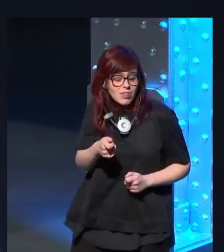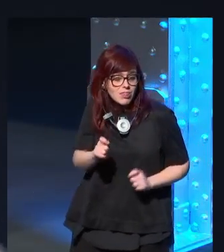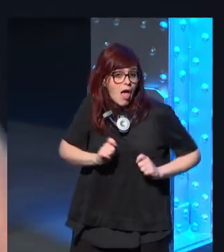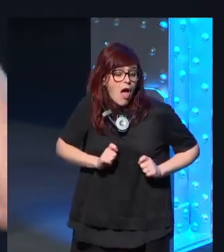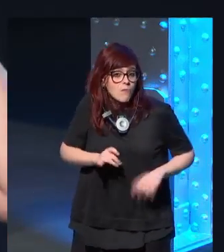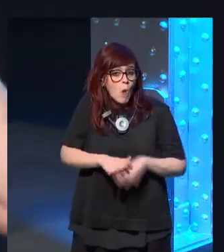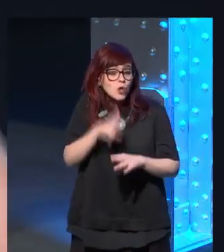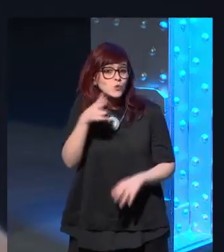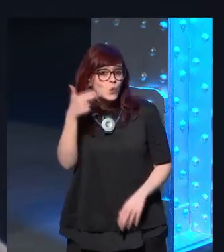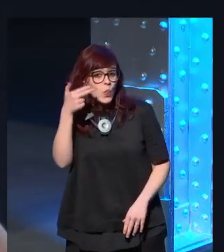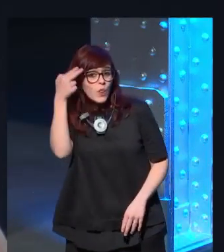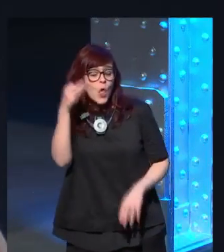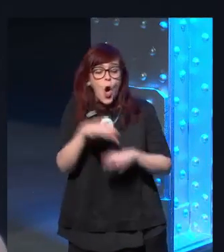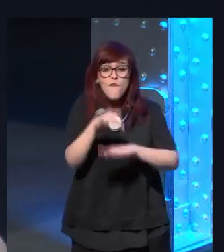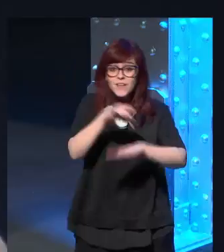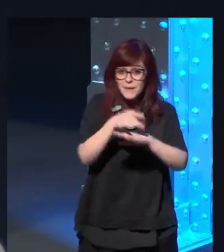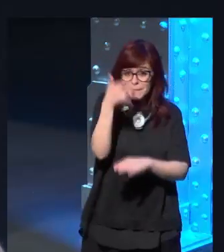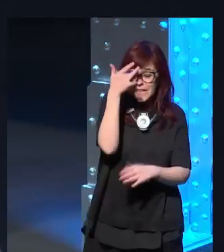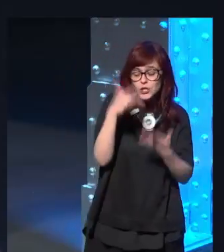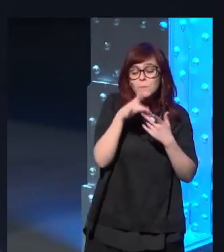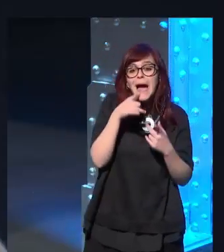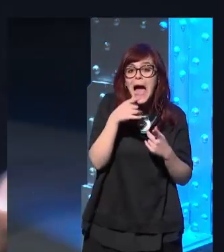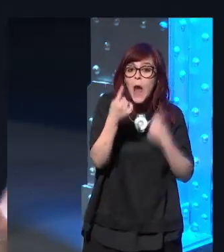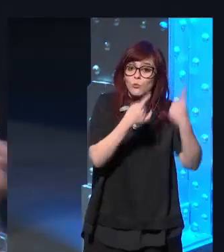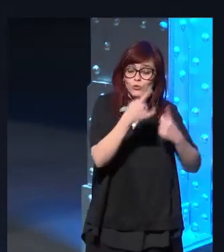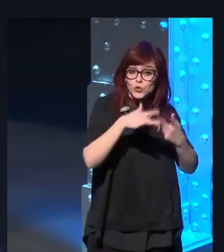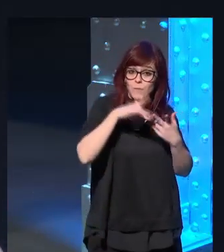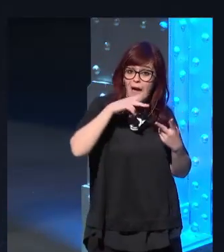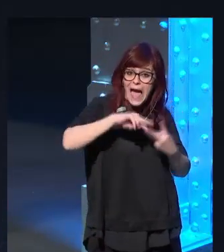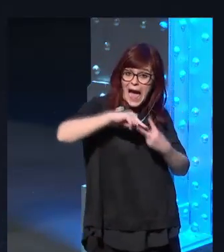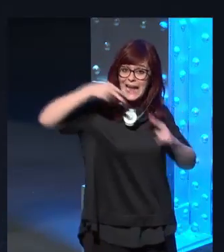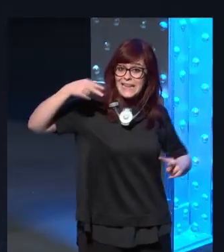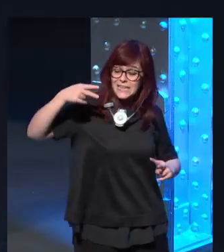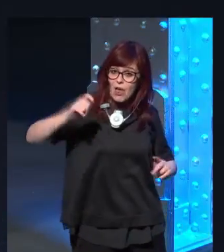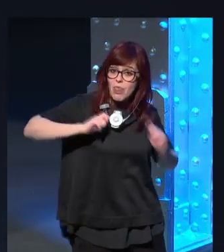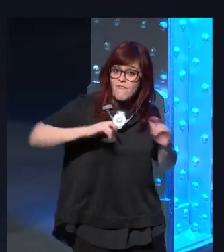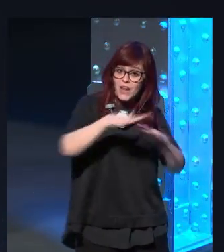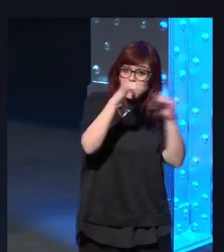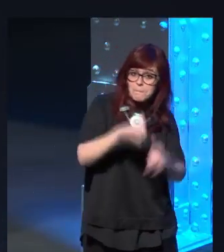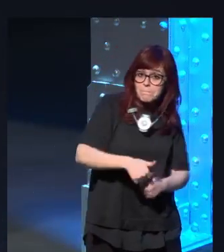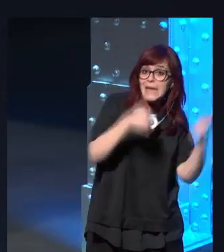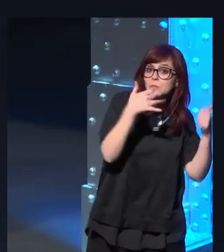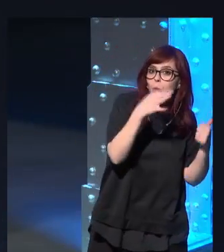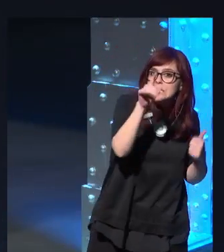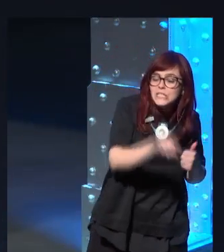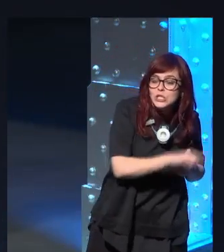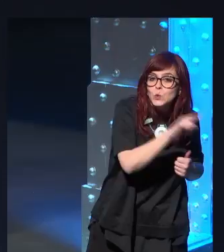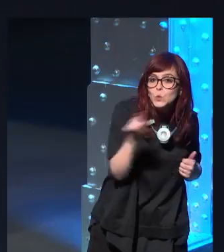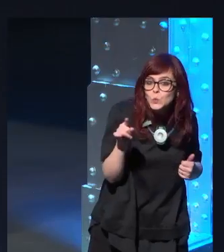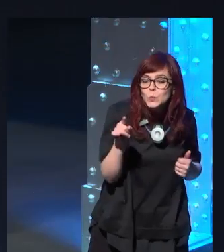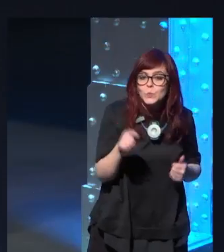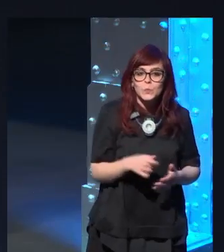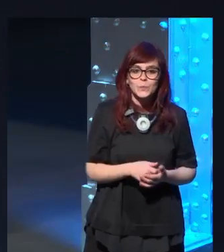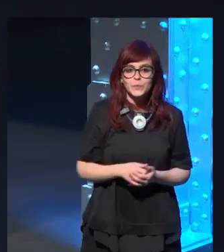might predispose people to committing suicide or to mental disorders. Are there any genetic aspects that can